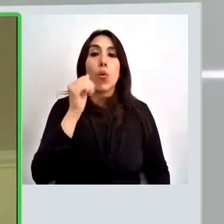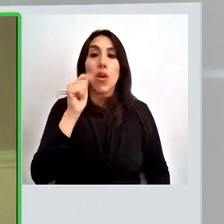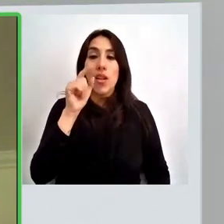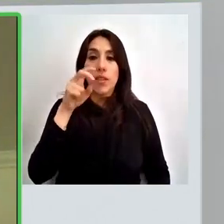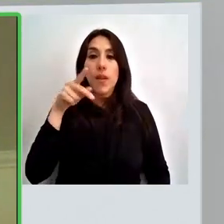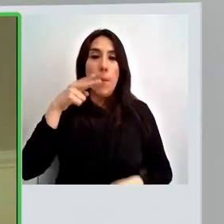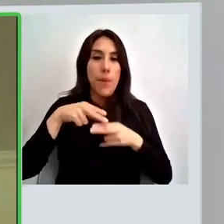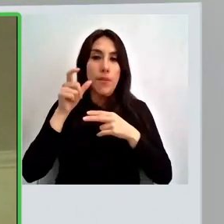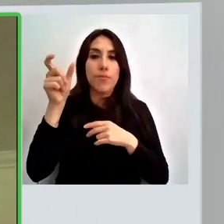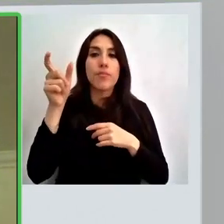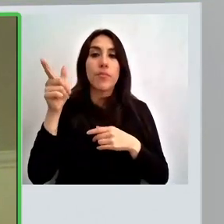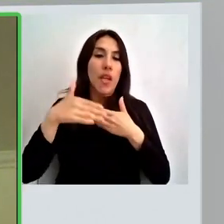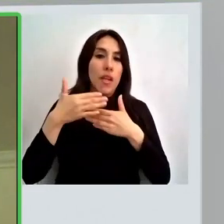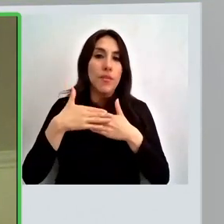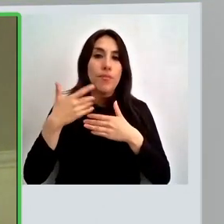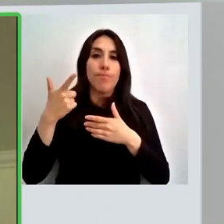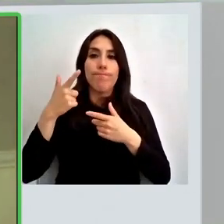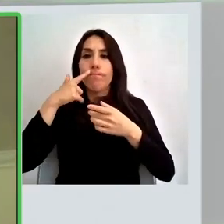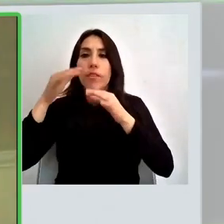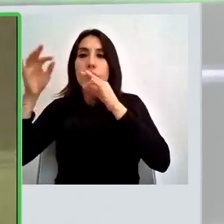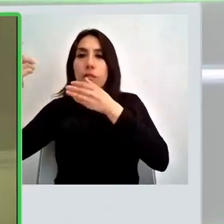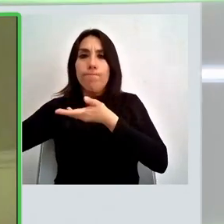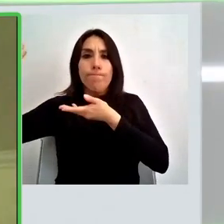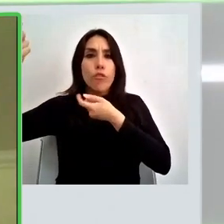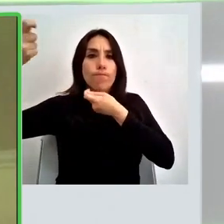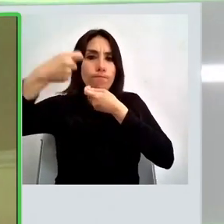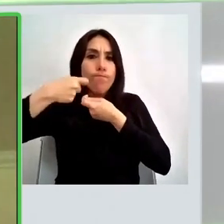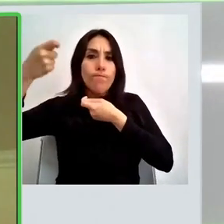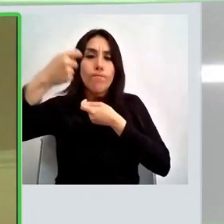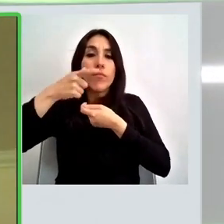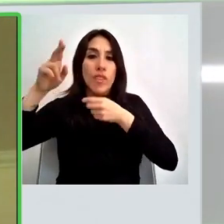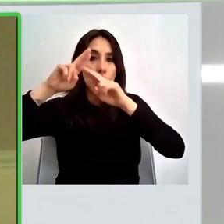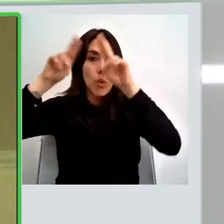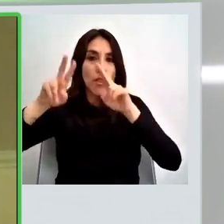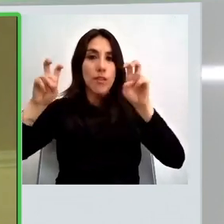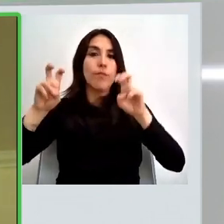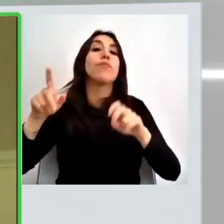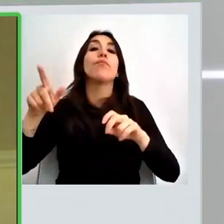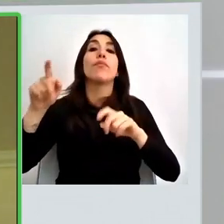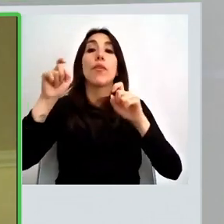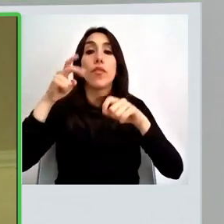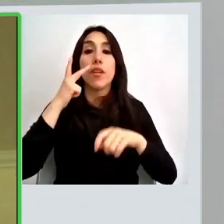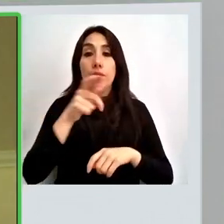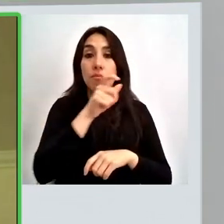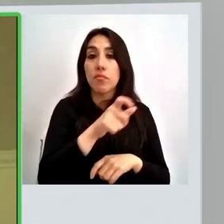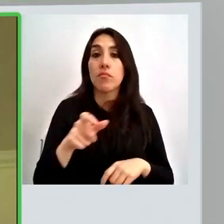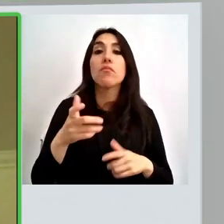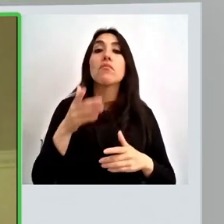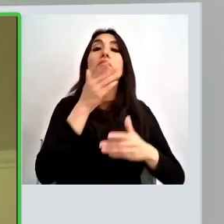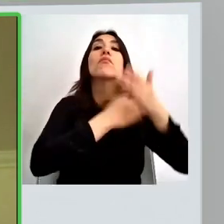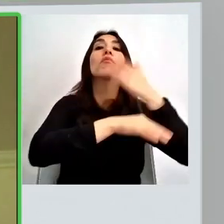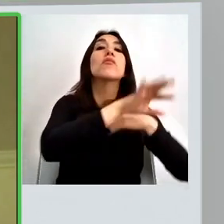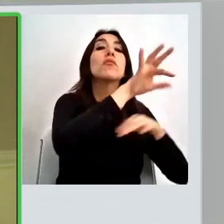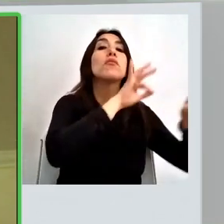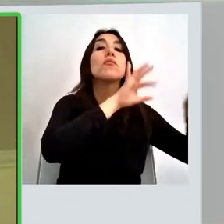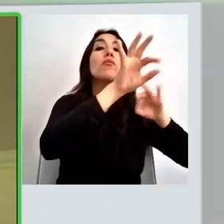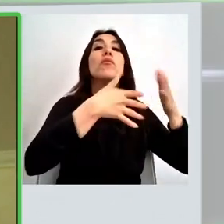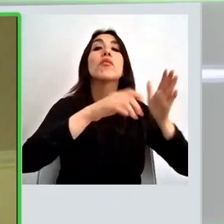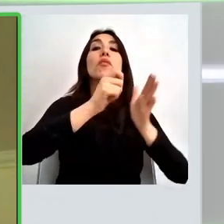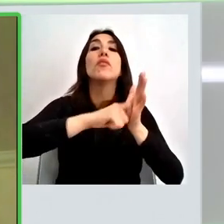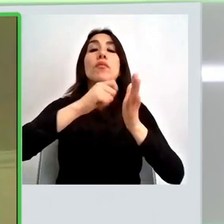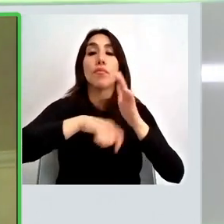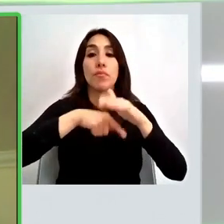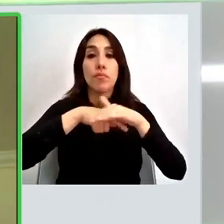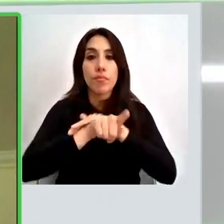persons with disabilities in their distribution warehouses. And they found that